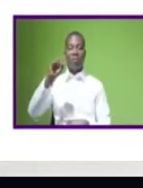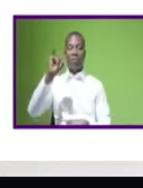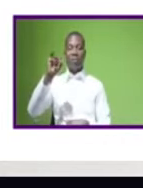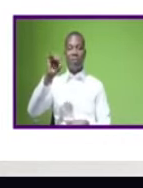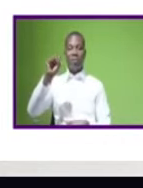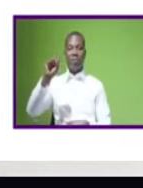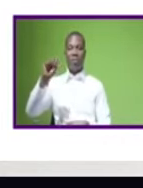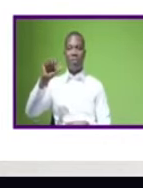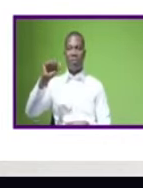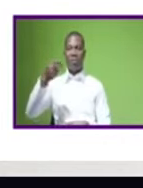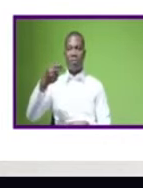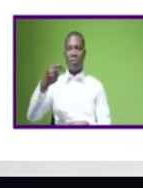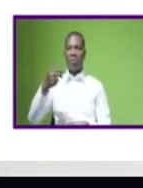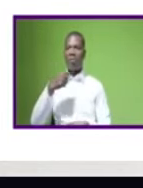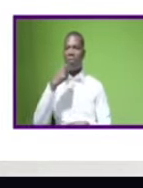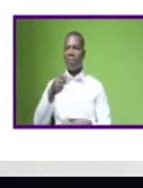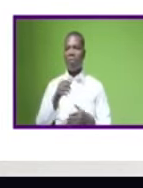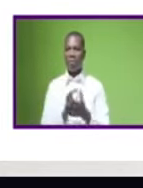Isaiah said,